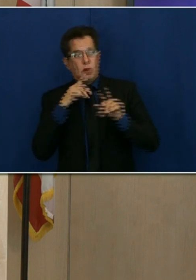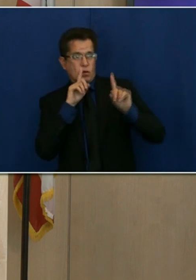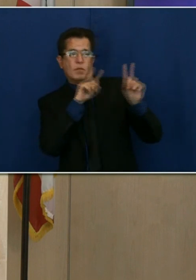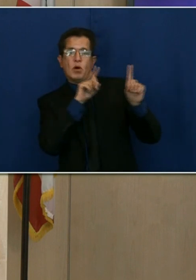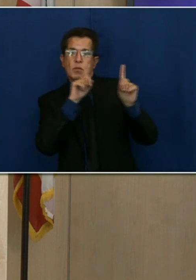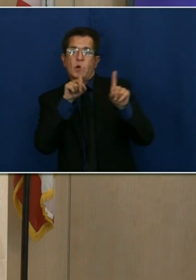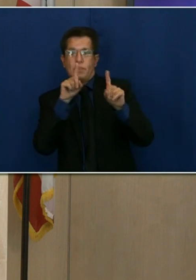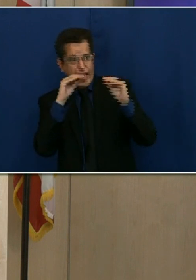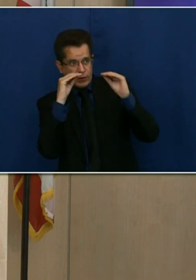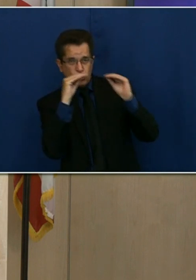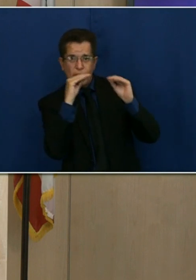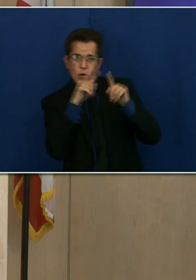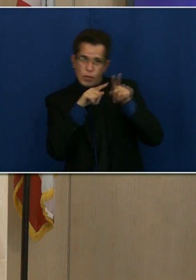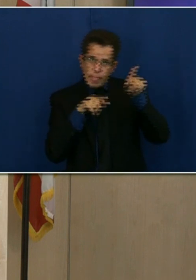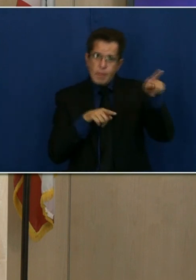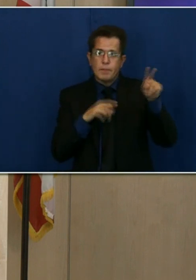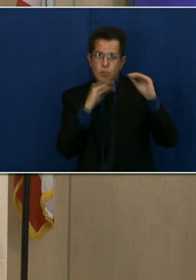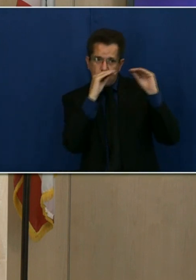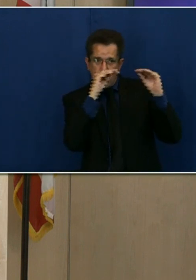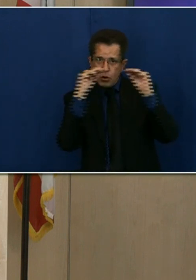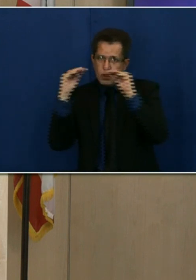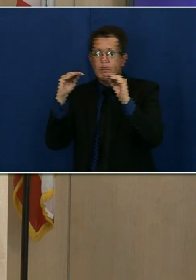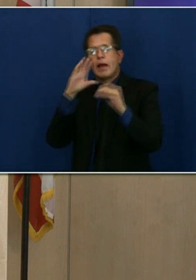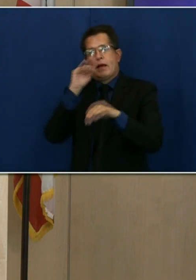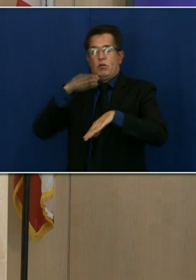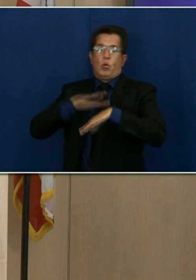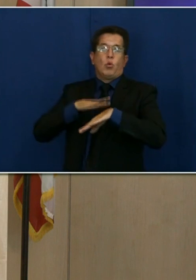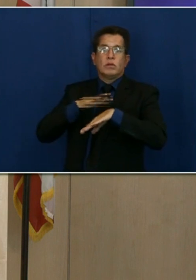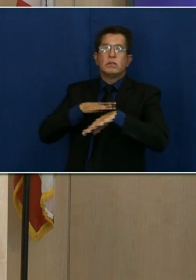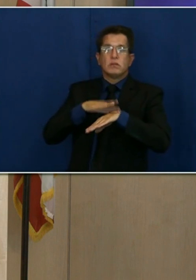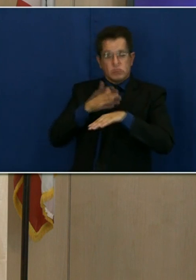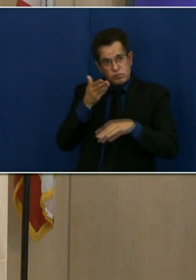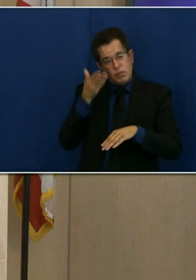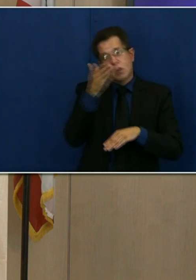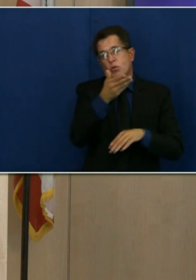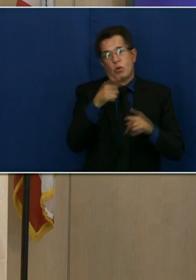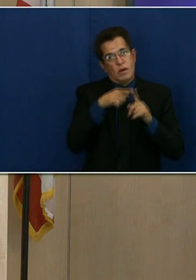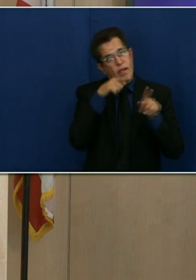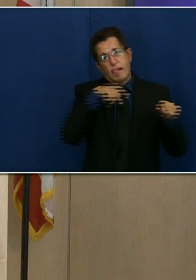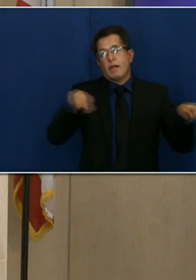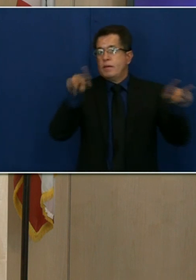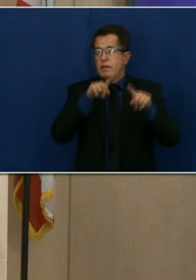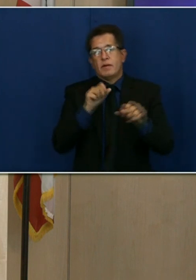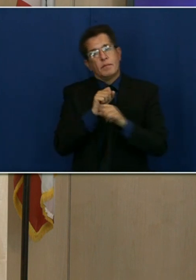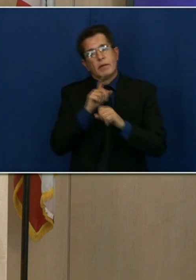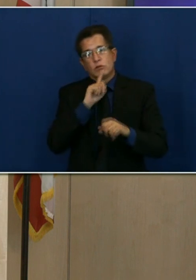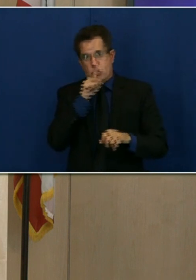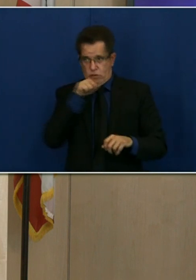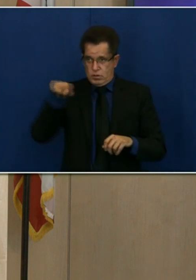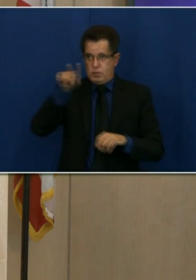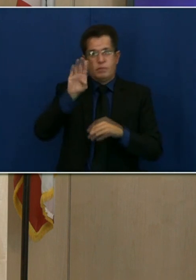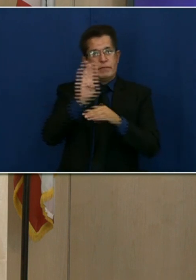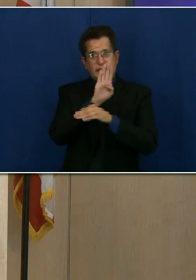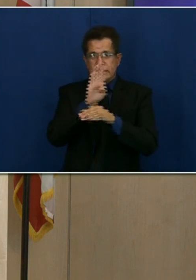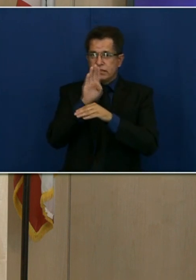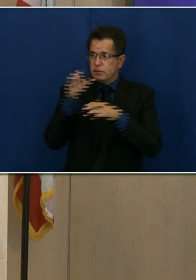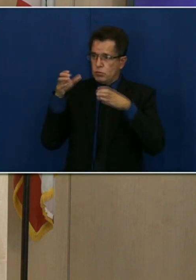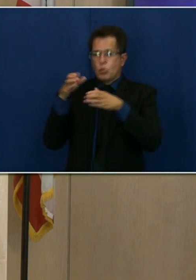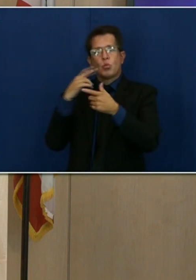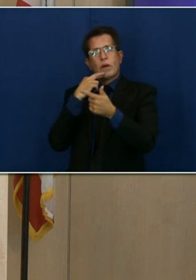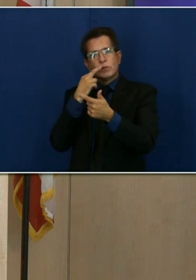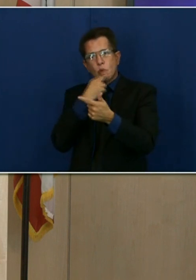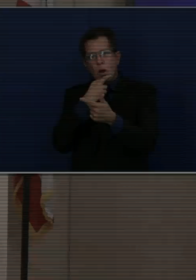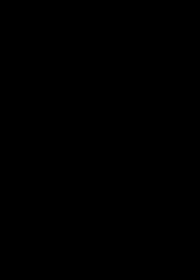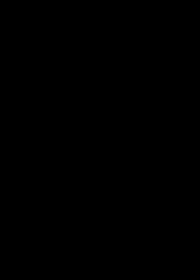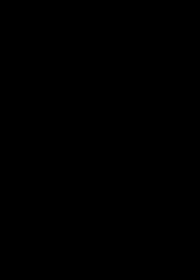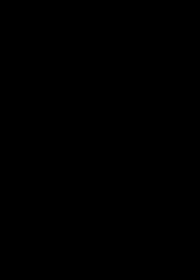to educate and to give notice to ensure that businesses, sectors,